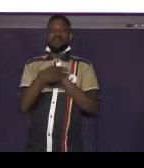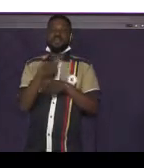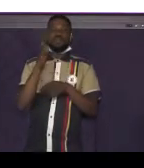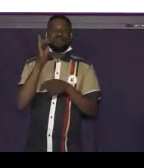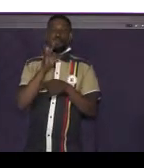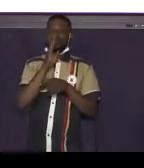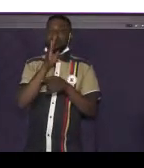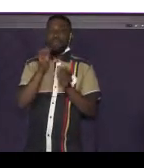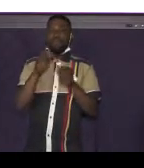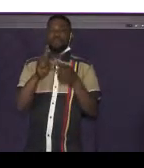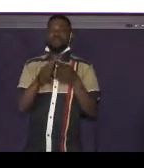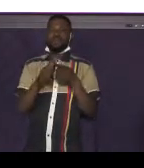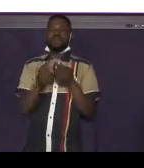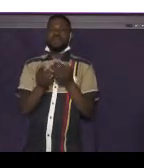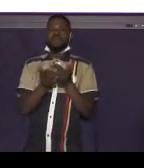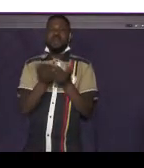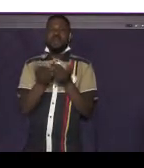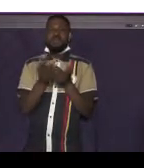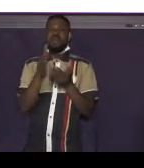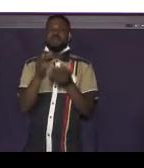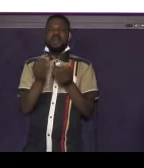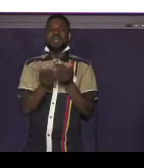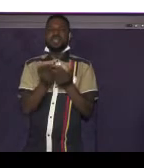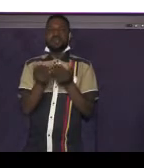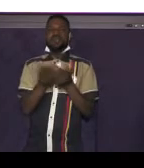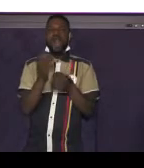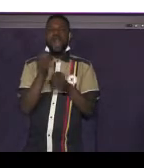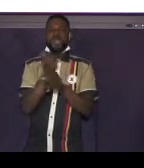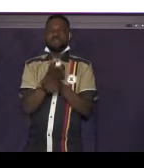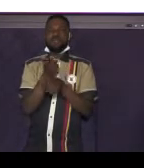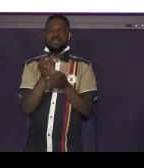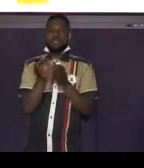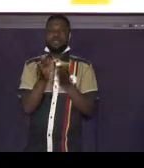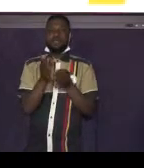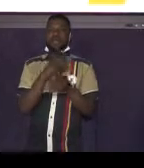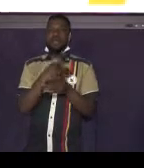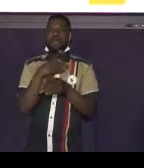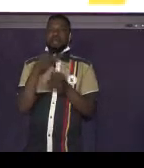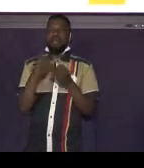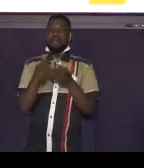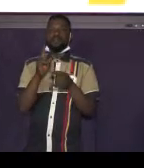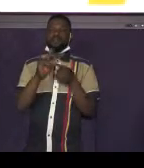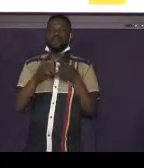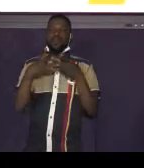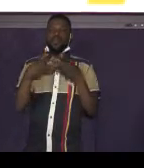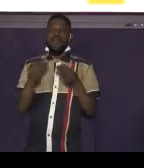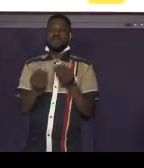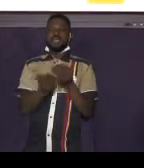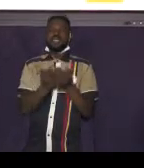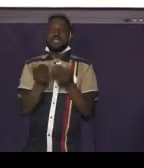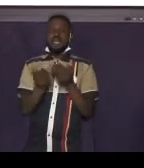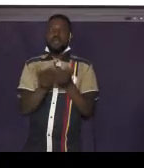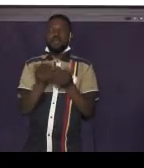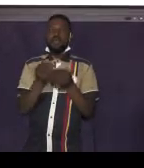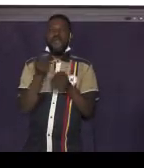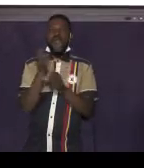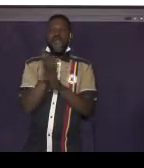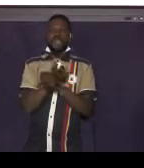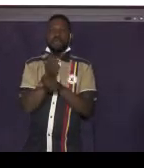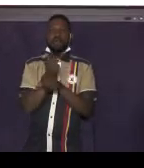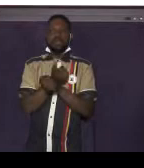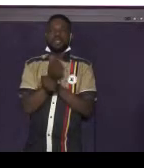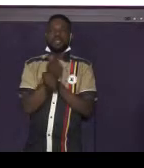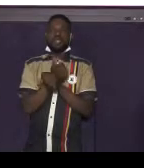to simplify simple algebraic expressions. And finally, you should be able to solve